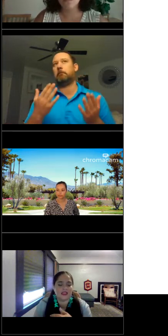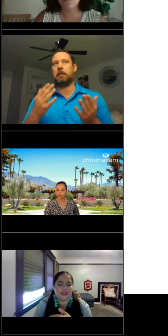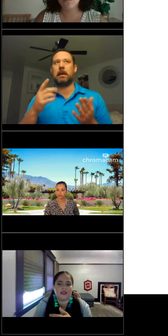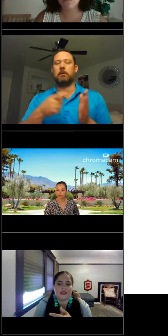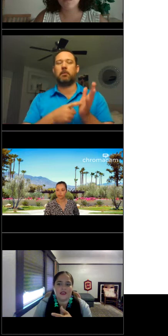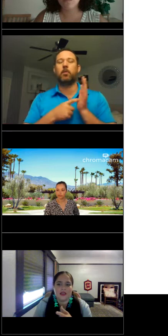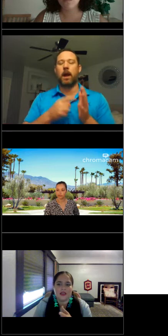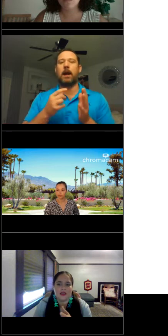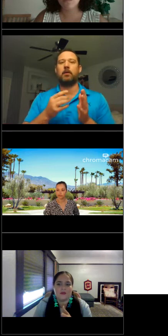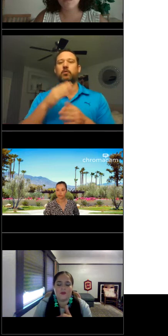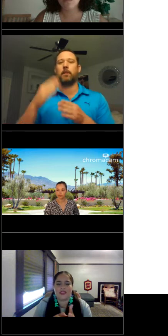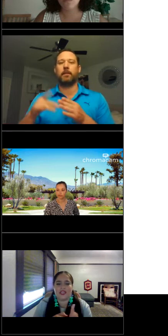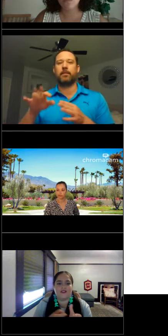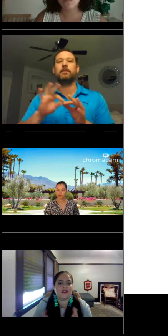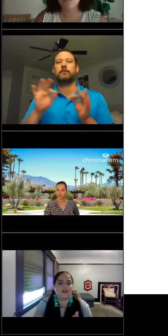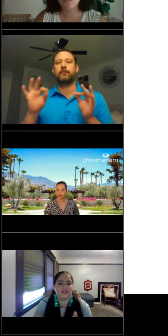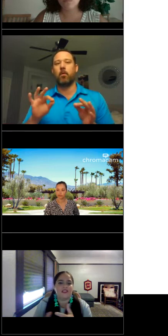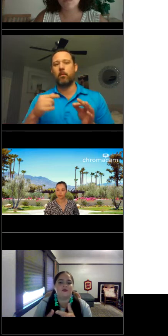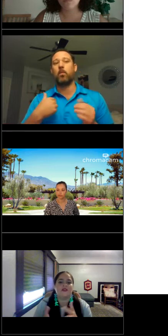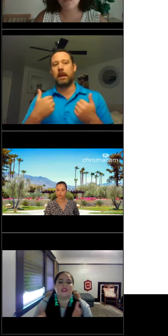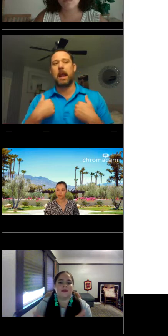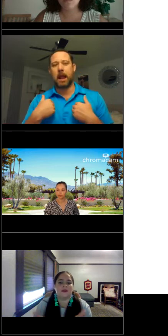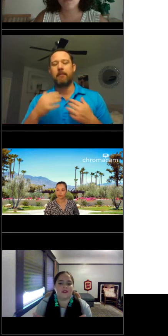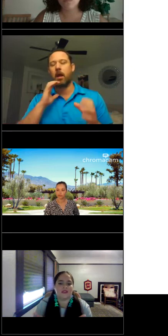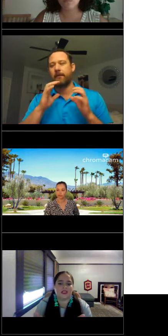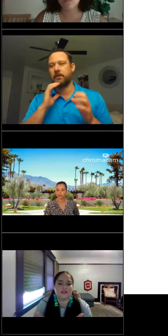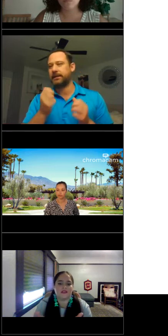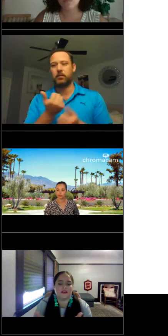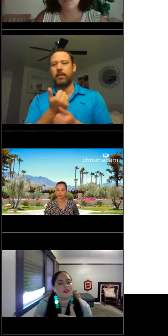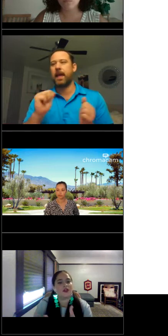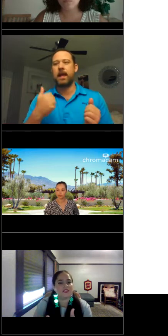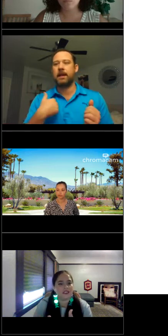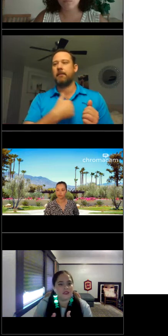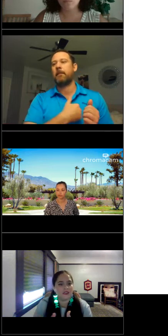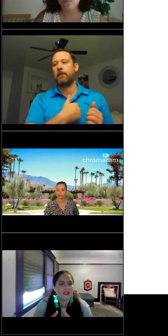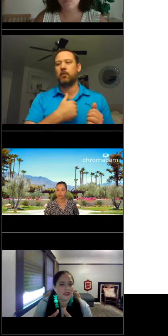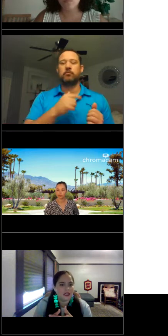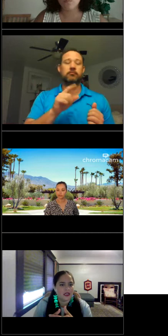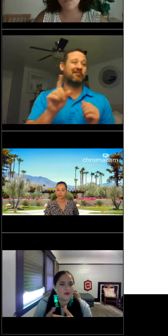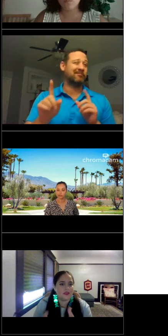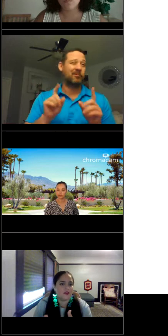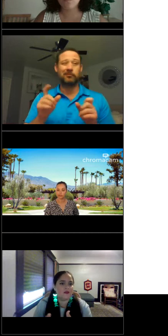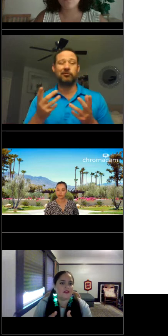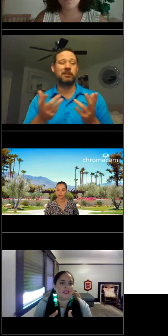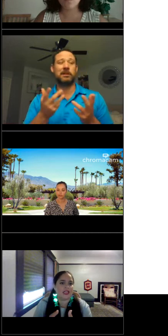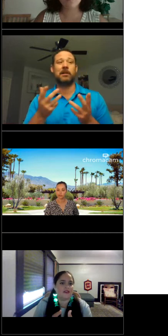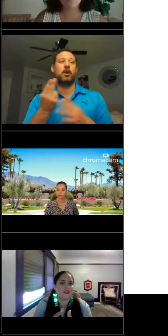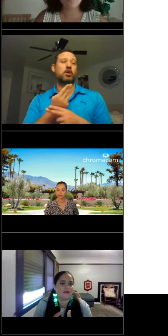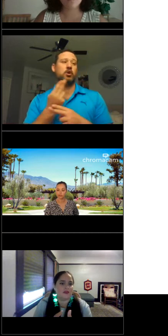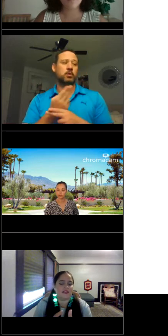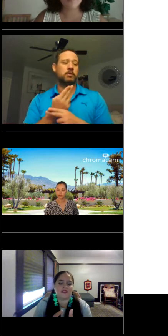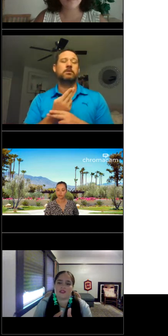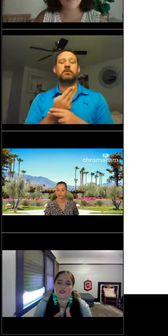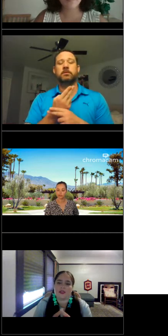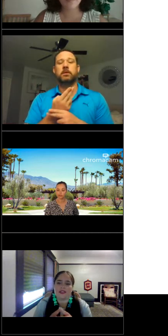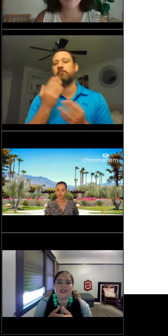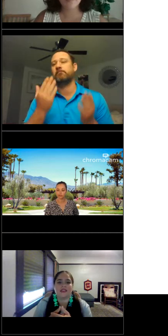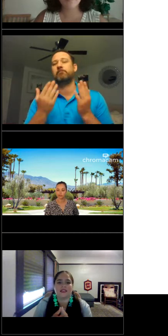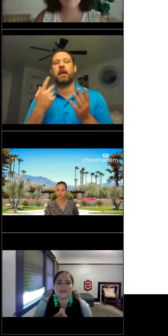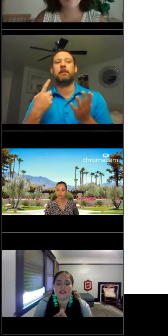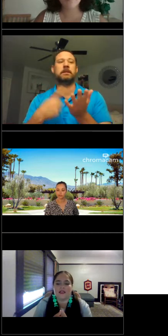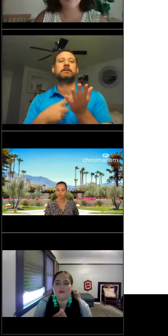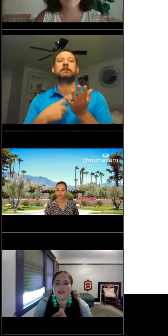form. And I think we can have a conversation with any members that are questioning the use and have a maybe discussion